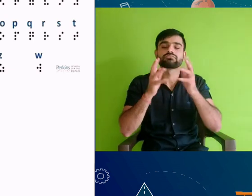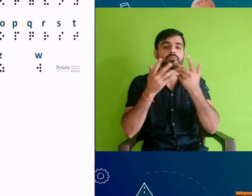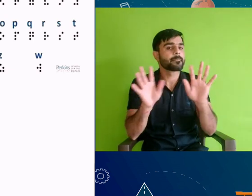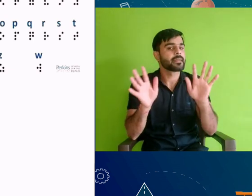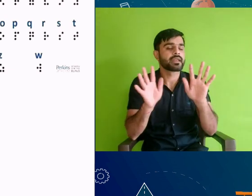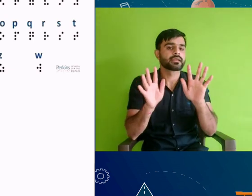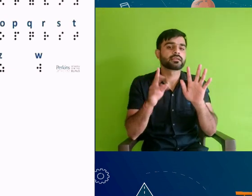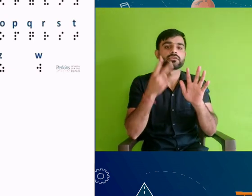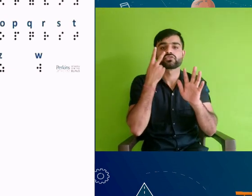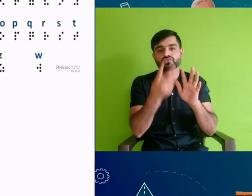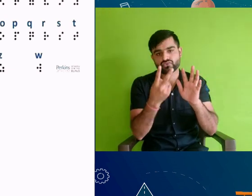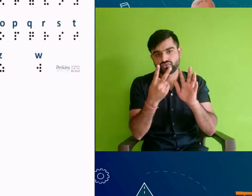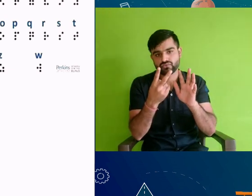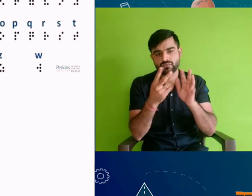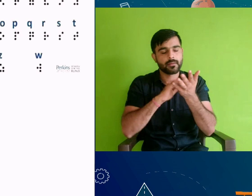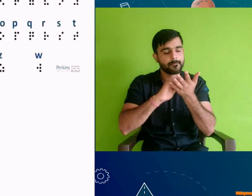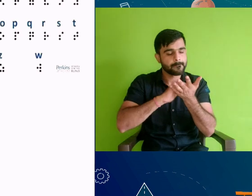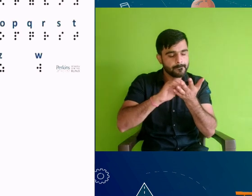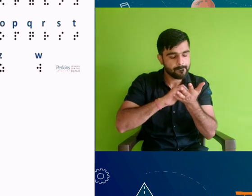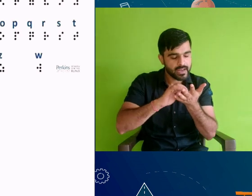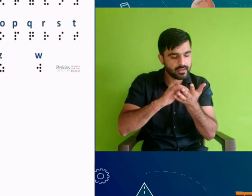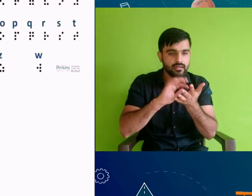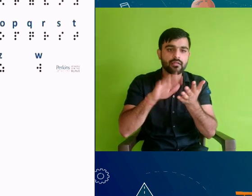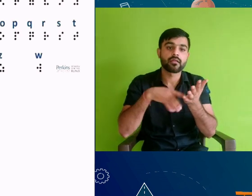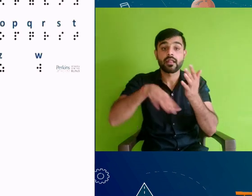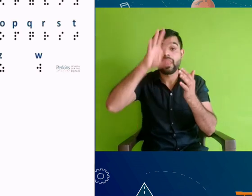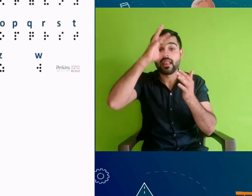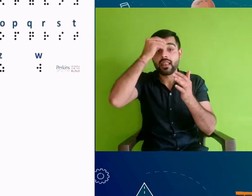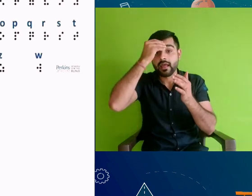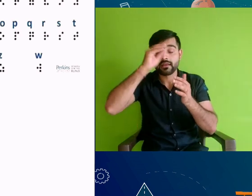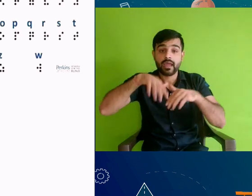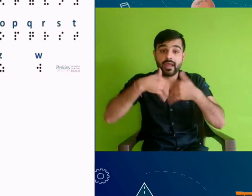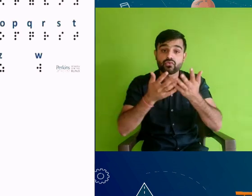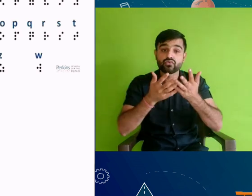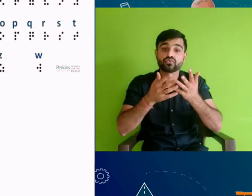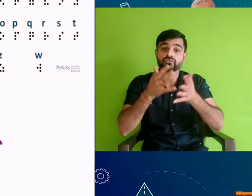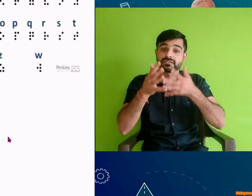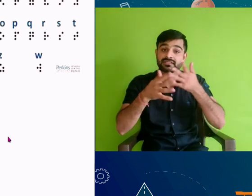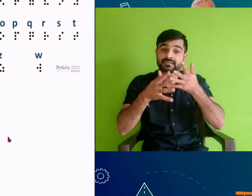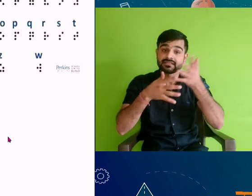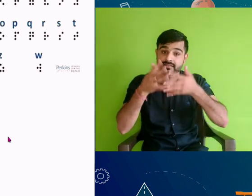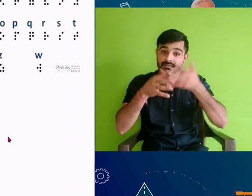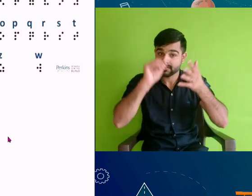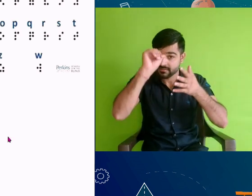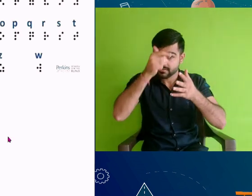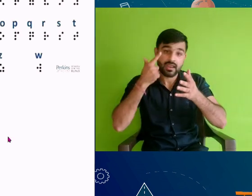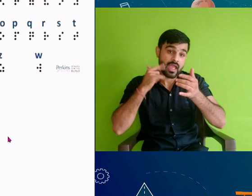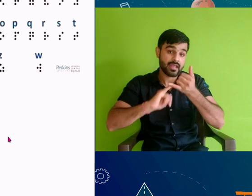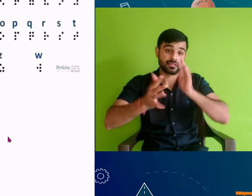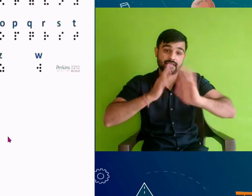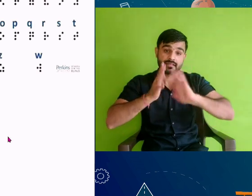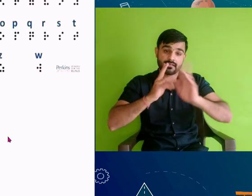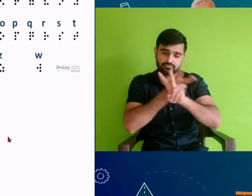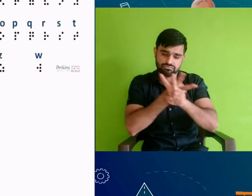in braille. Learn how to sign the ingredients of your dish in Indian Sign Language. There are many